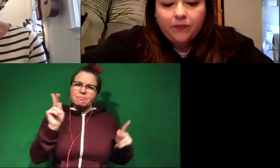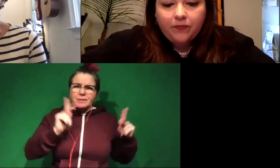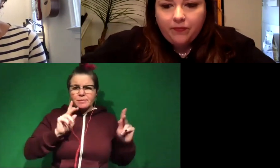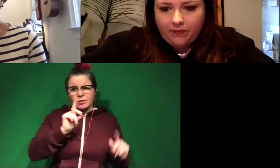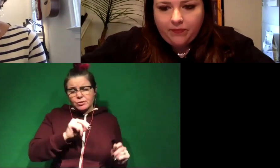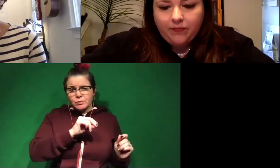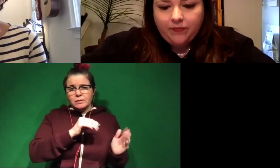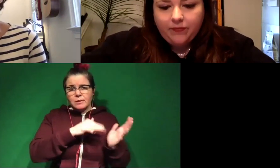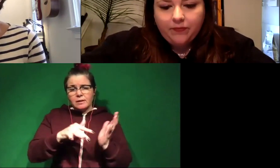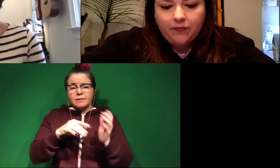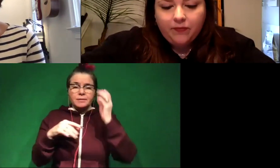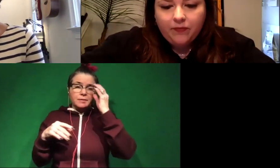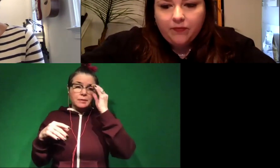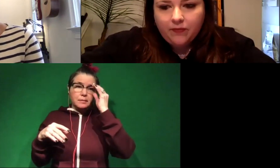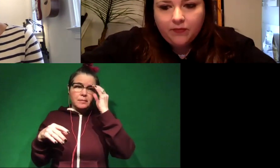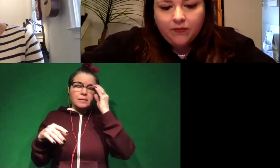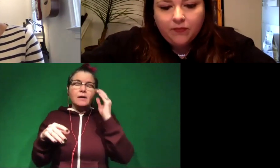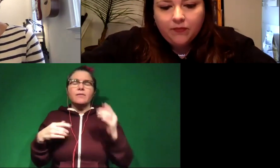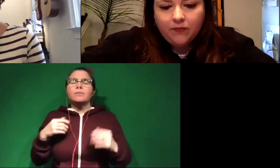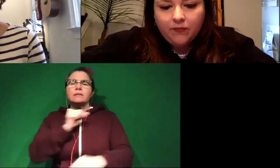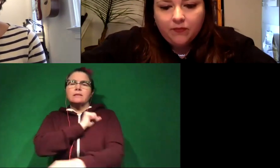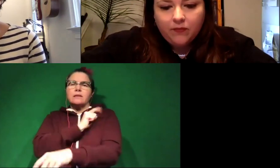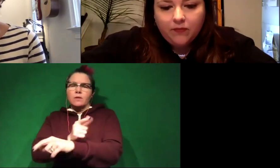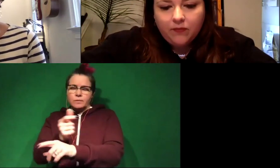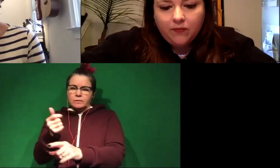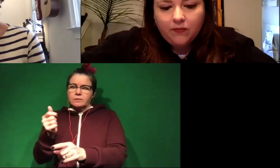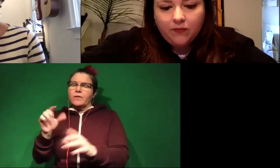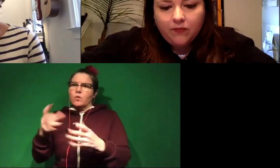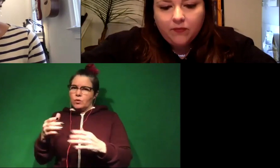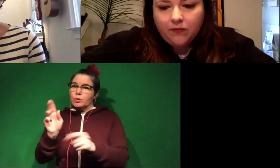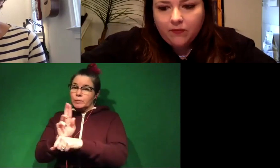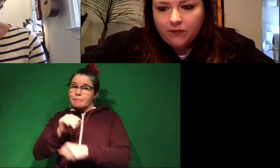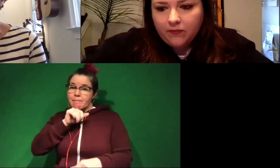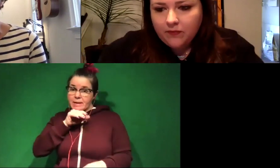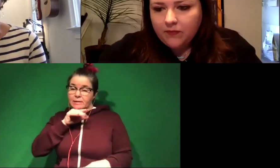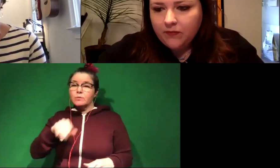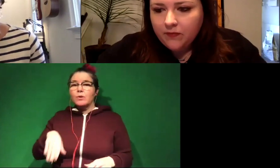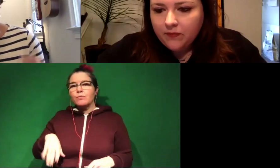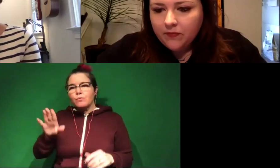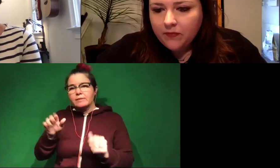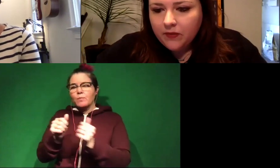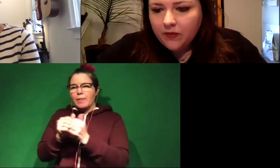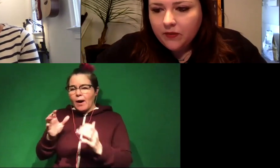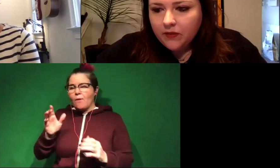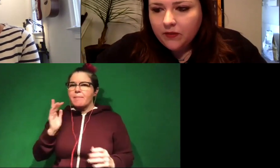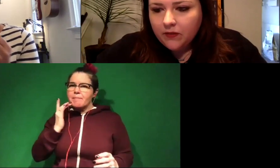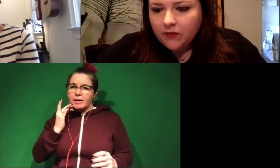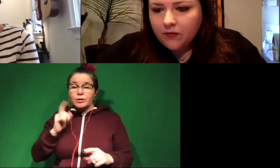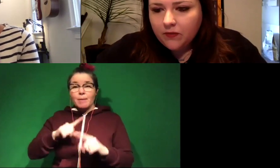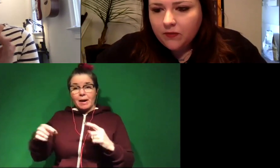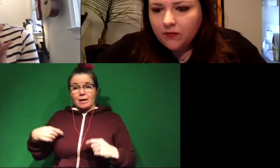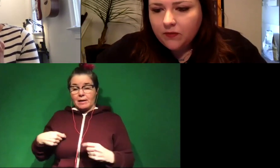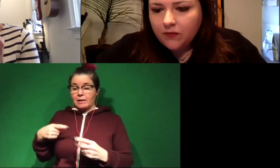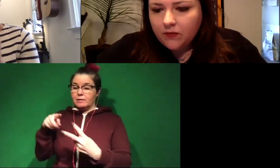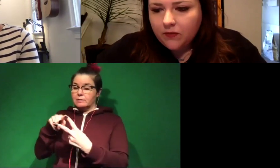group in St. Louis that's using pigs that they can actually raise them without bacteria. But the two main reasons we use